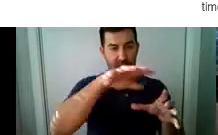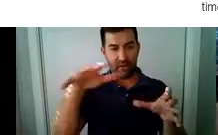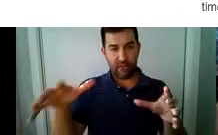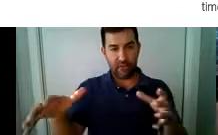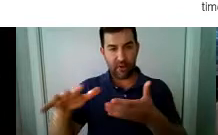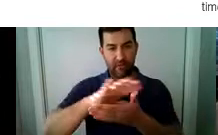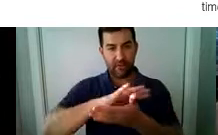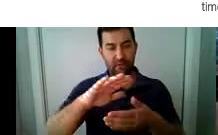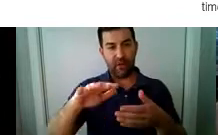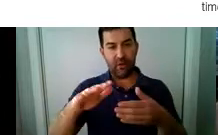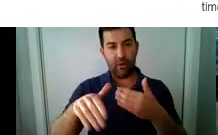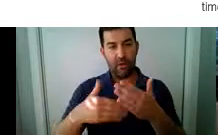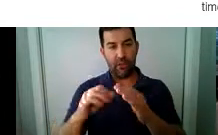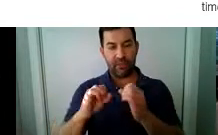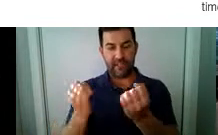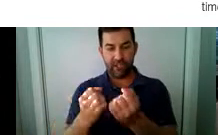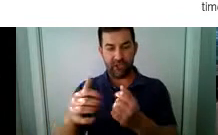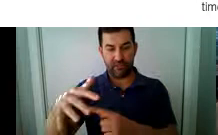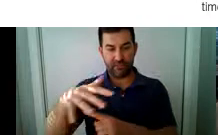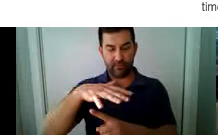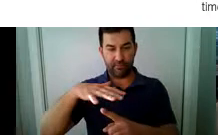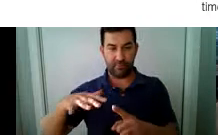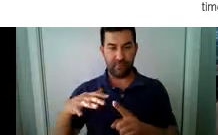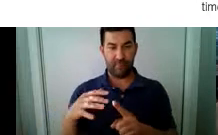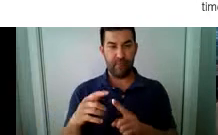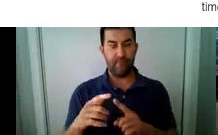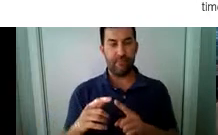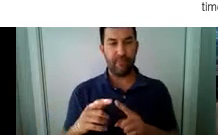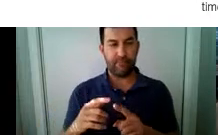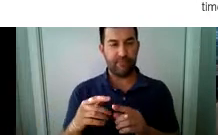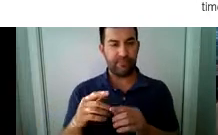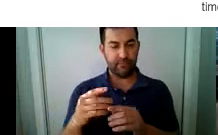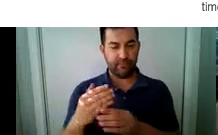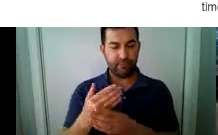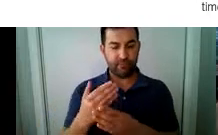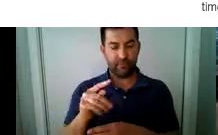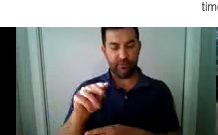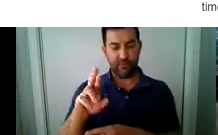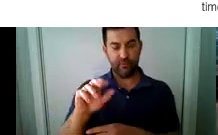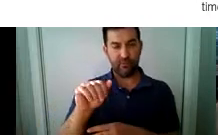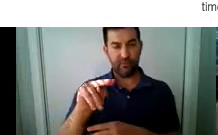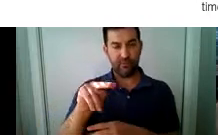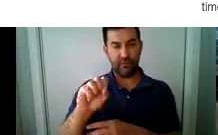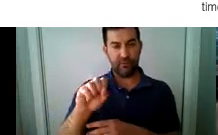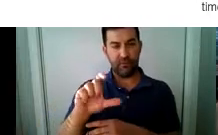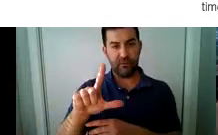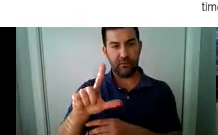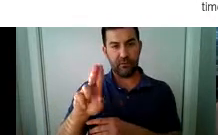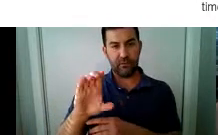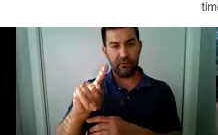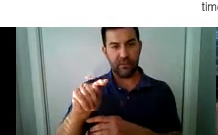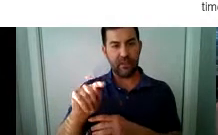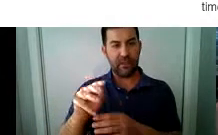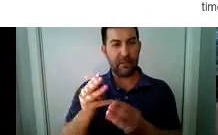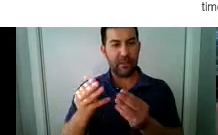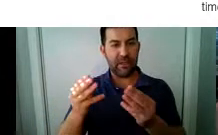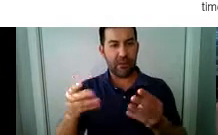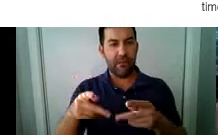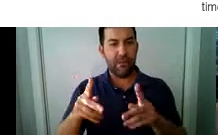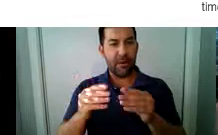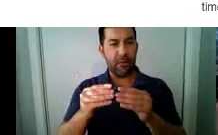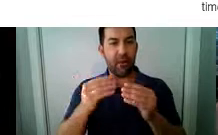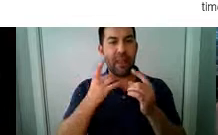whole station. That would also be made of a new kind of translucent material to allow more light into the platforms. And then also